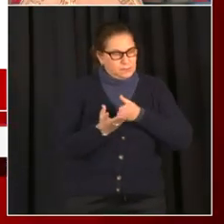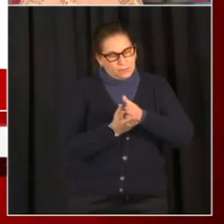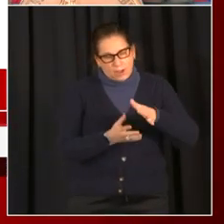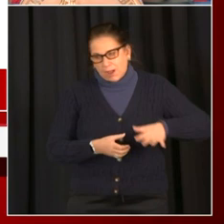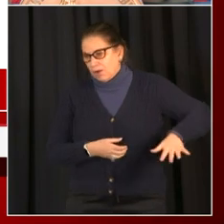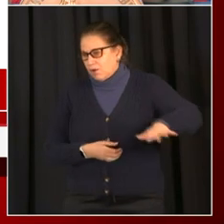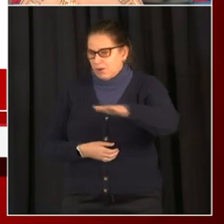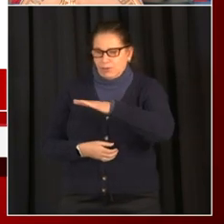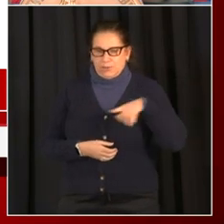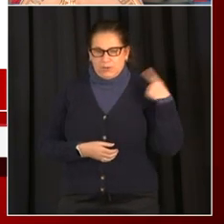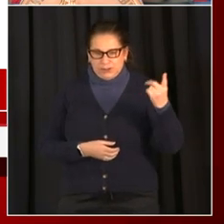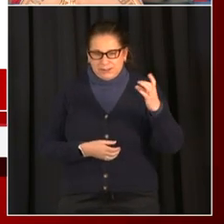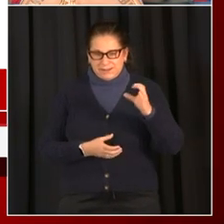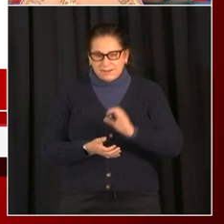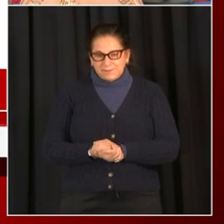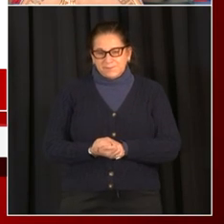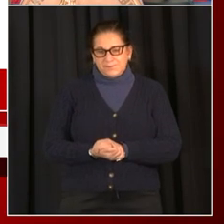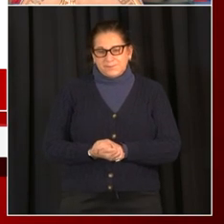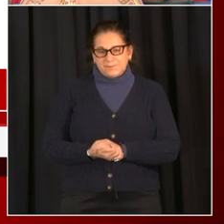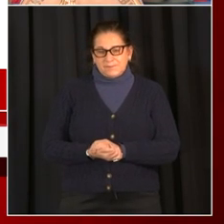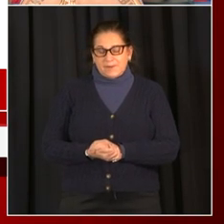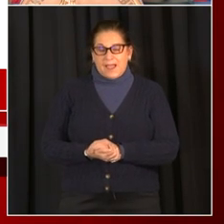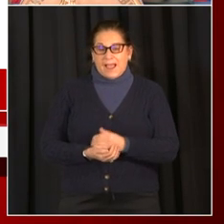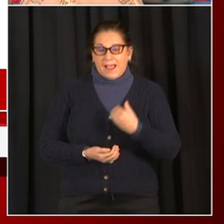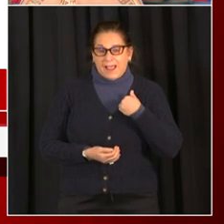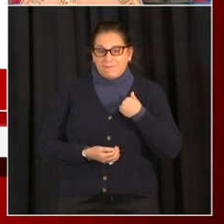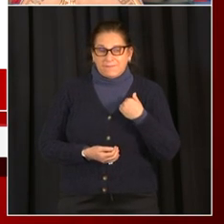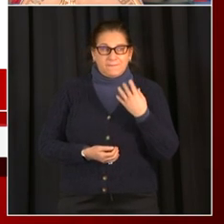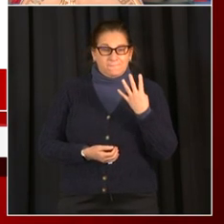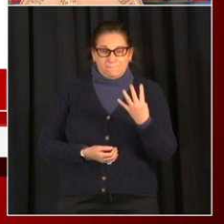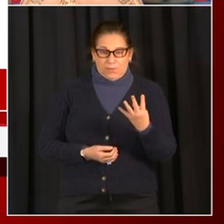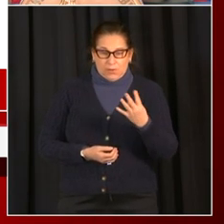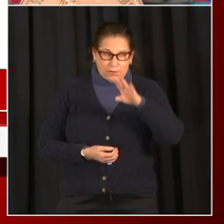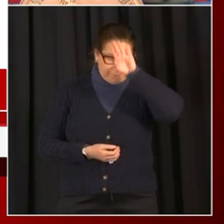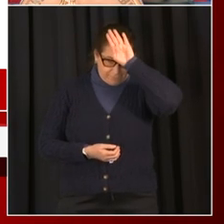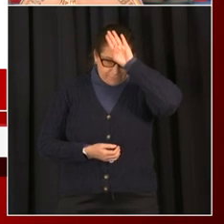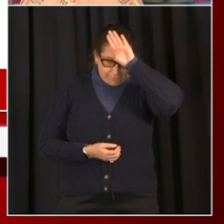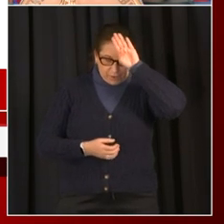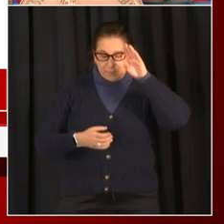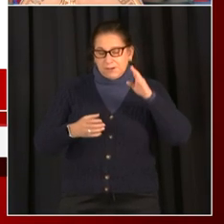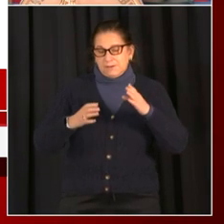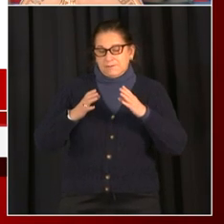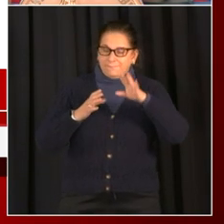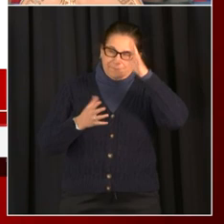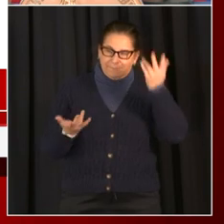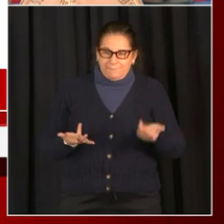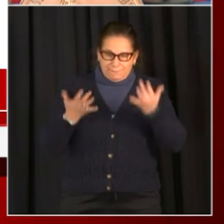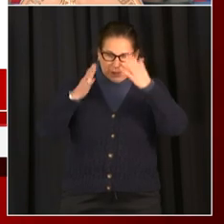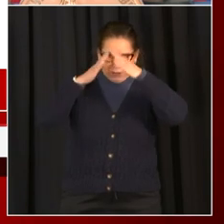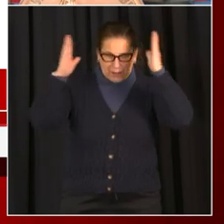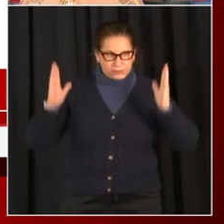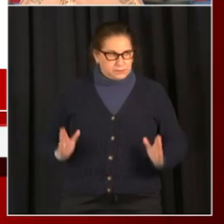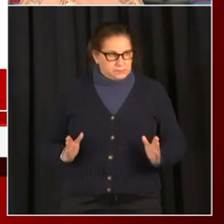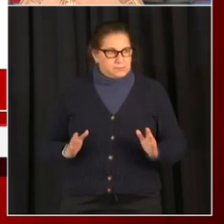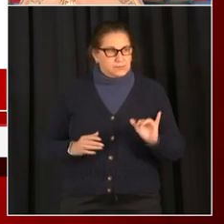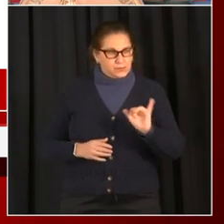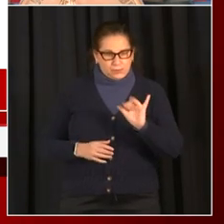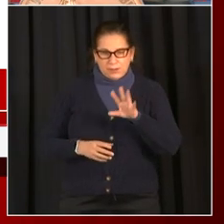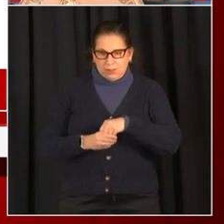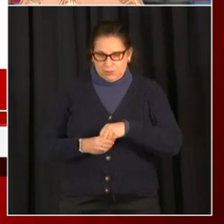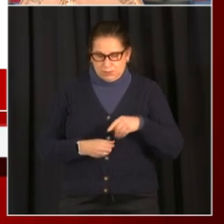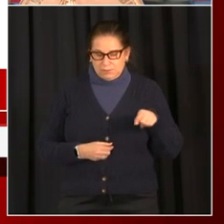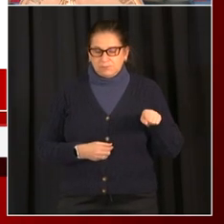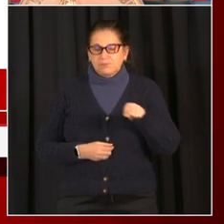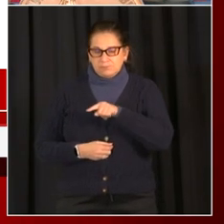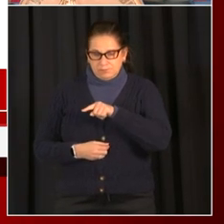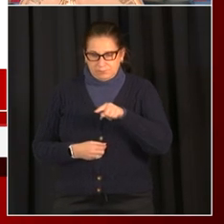one might get tested, including our 4 firehouse testing sites that we will open on Sunday. And